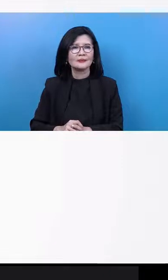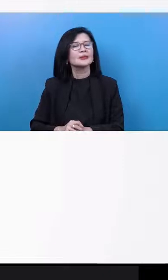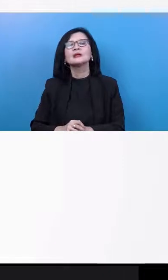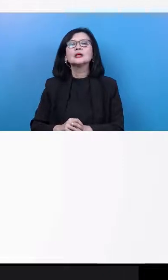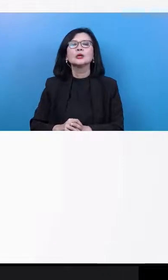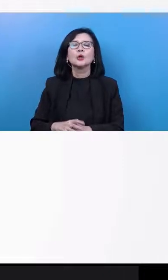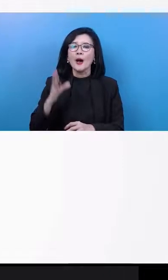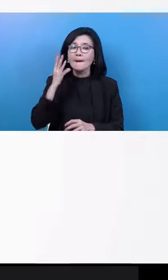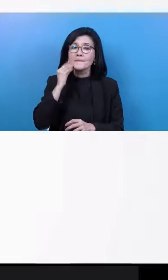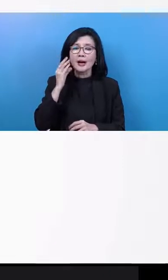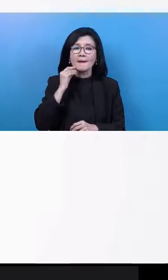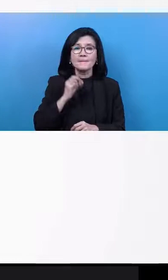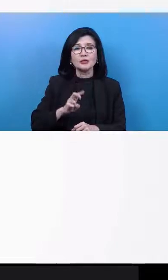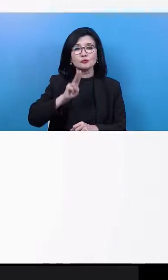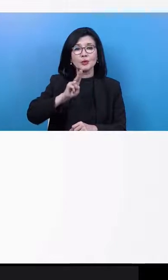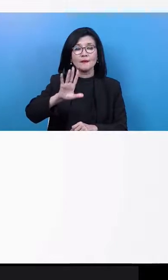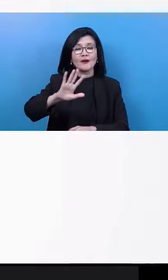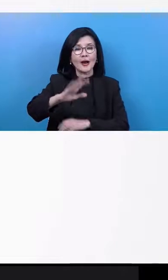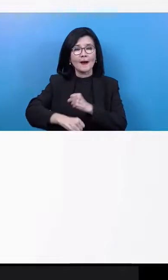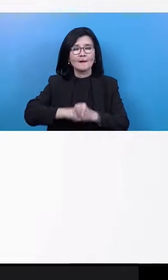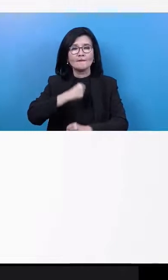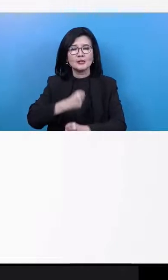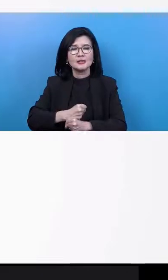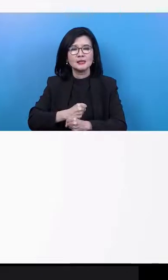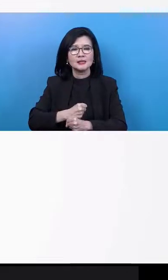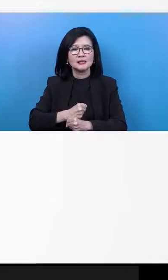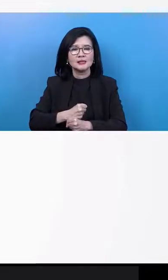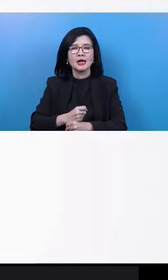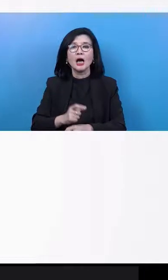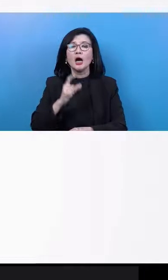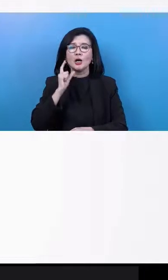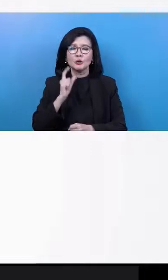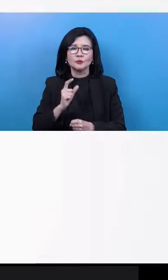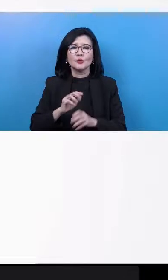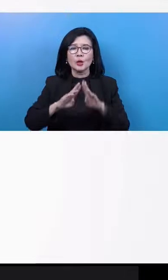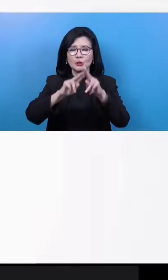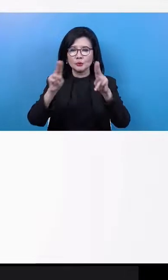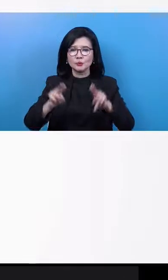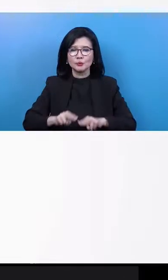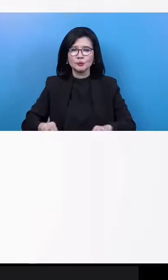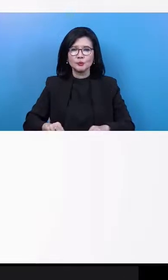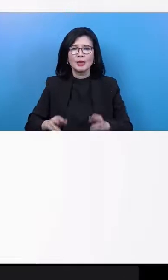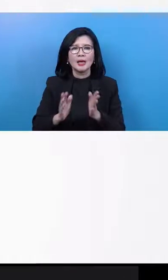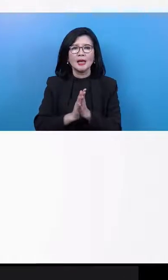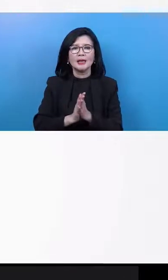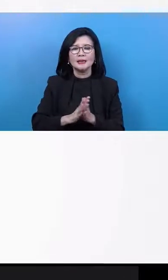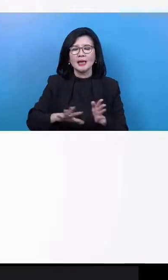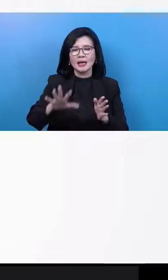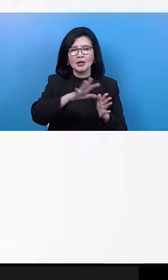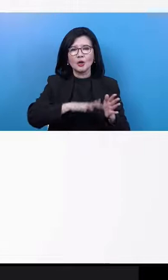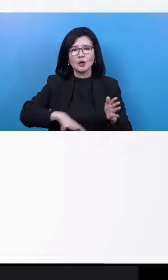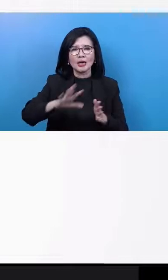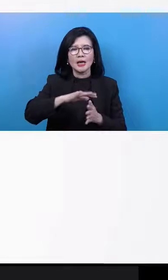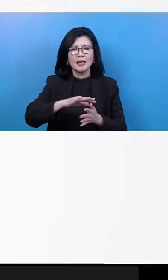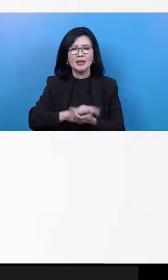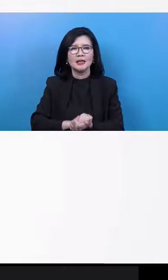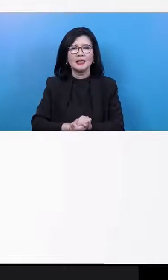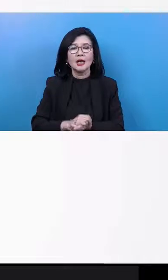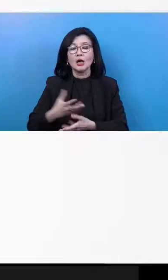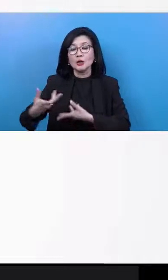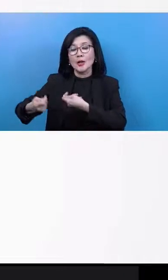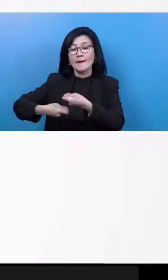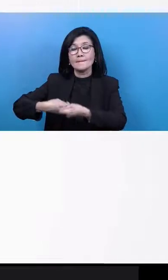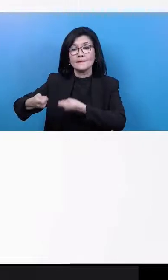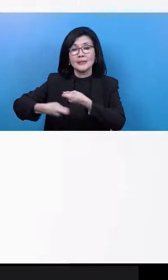and international organizations in the area of natural resources, environment management, with an emphasis on agriculture,